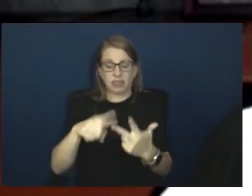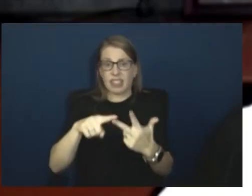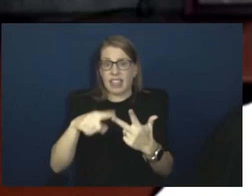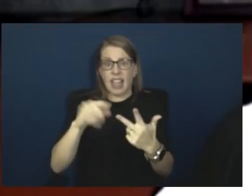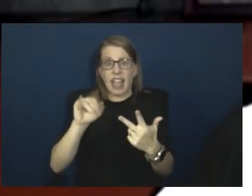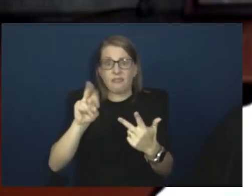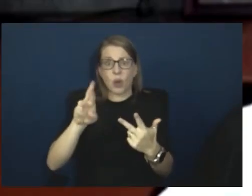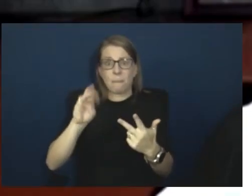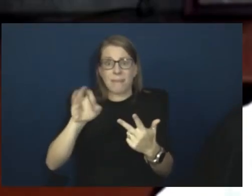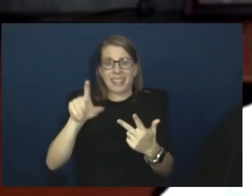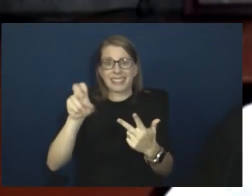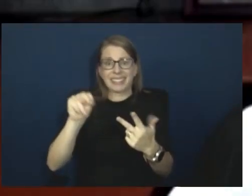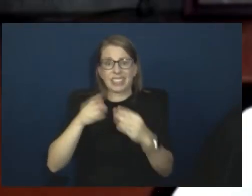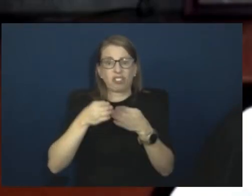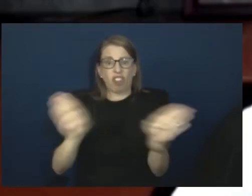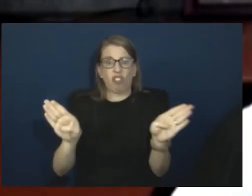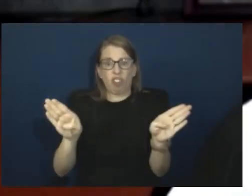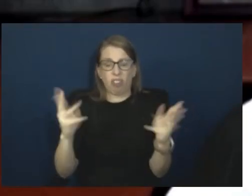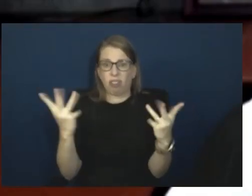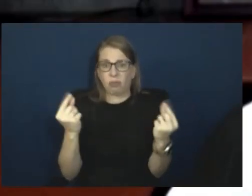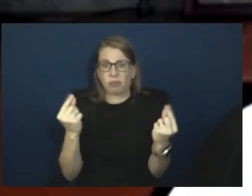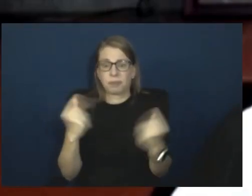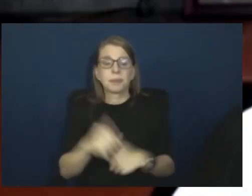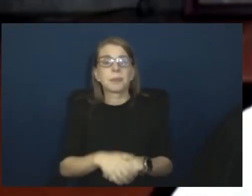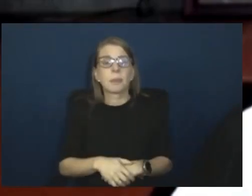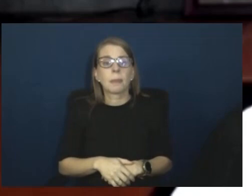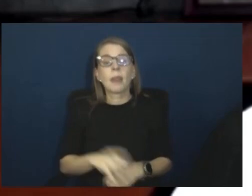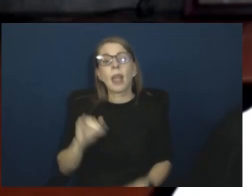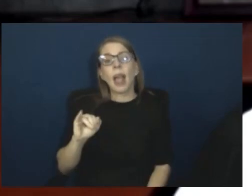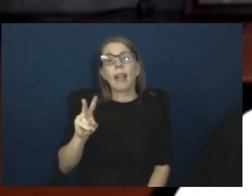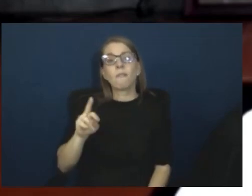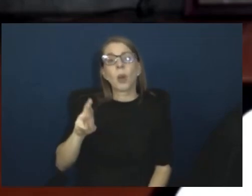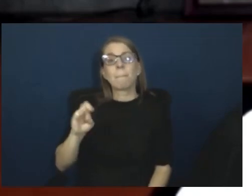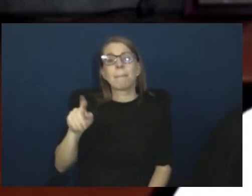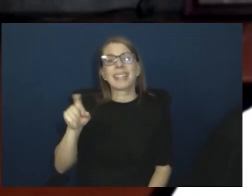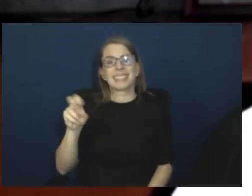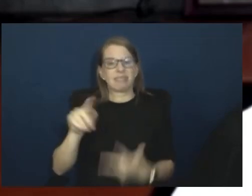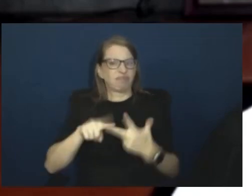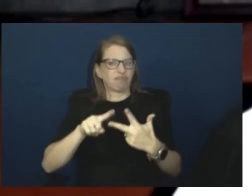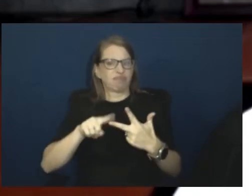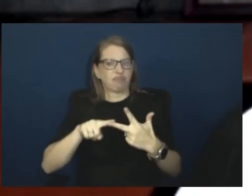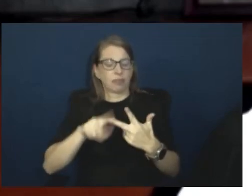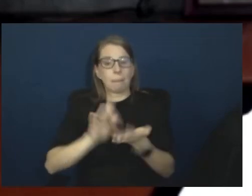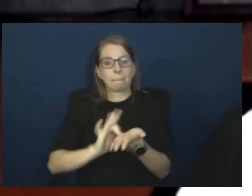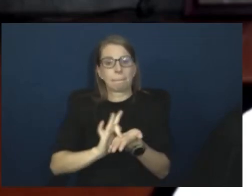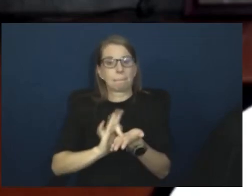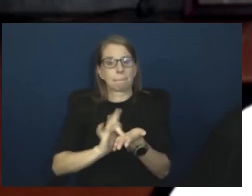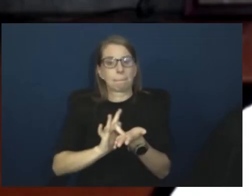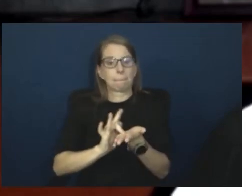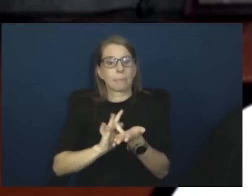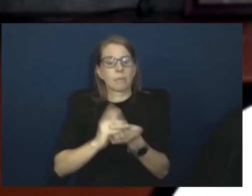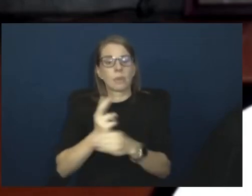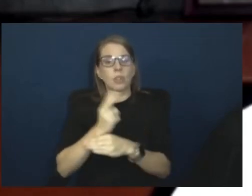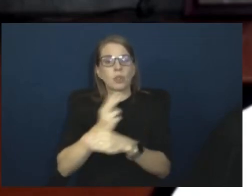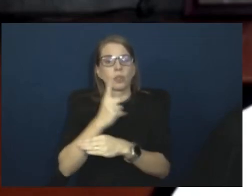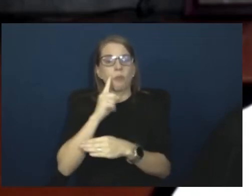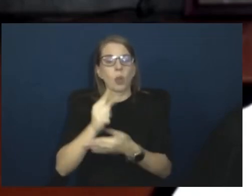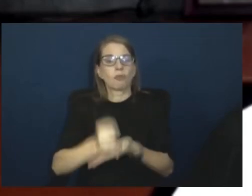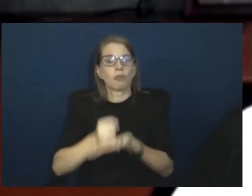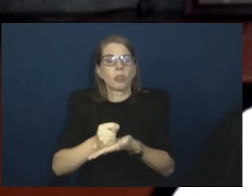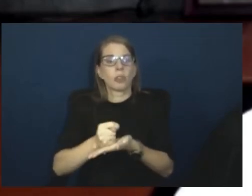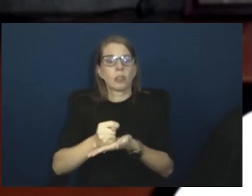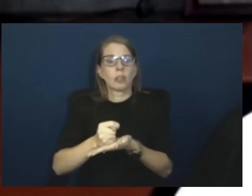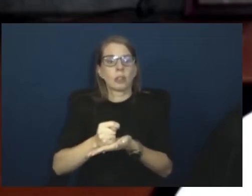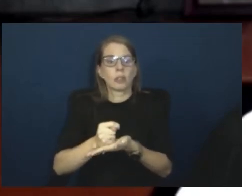Yeah. So I start with what ivermectin does. It's a drug which is used for treating endo